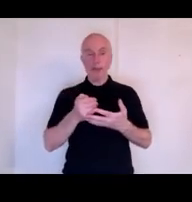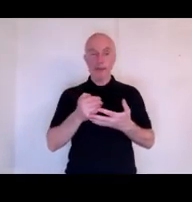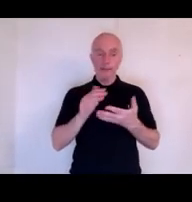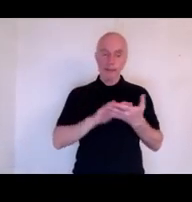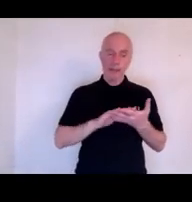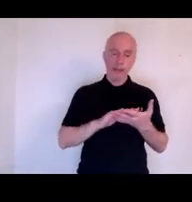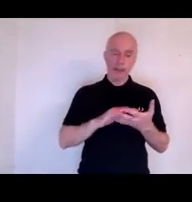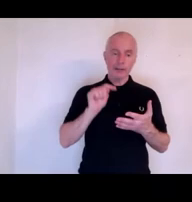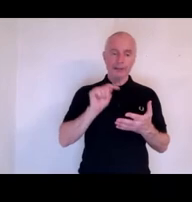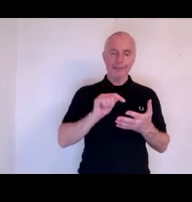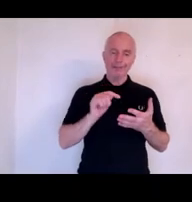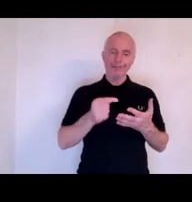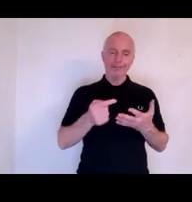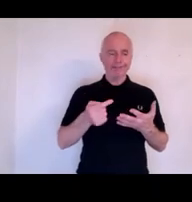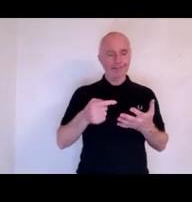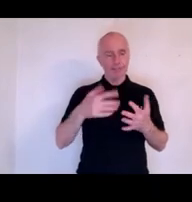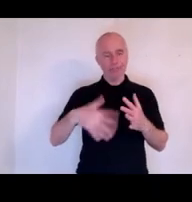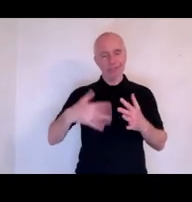industry.